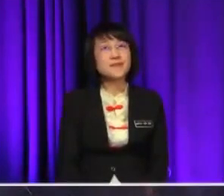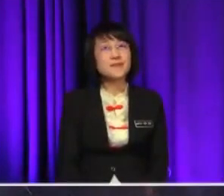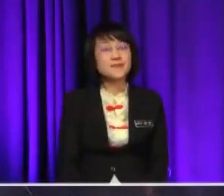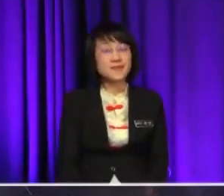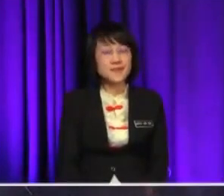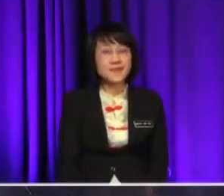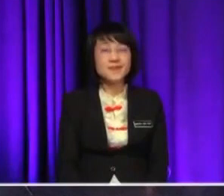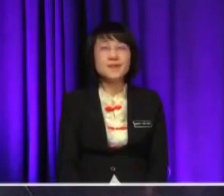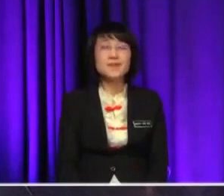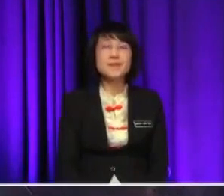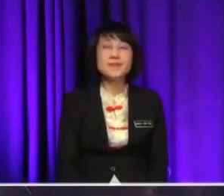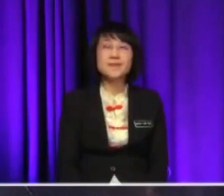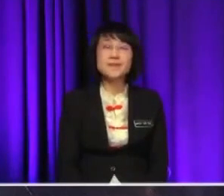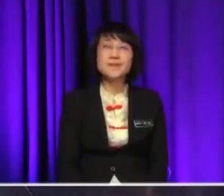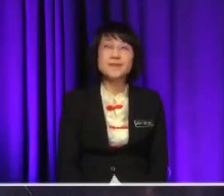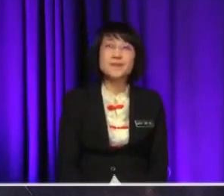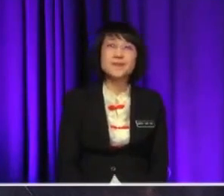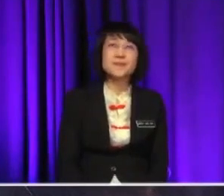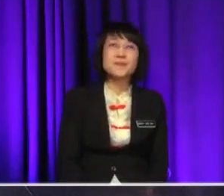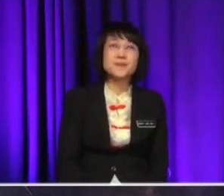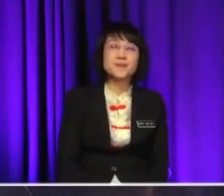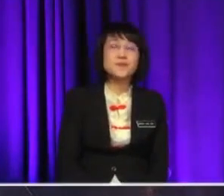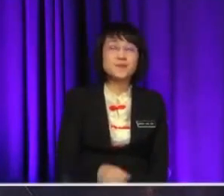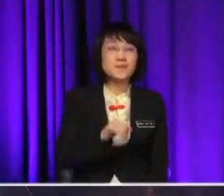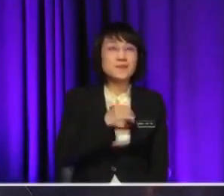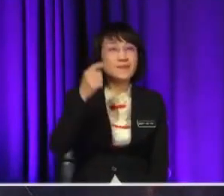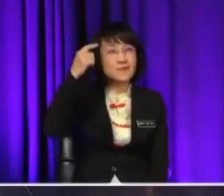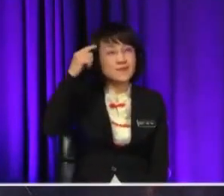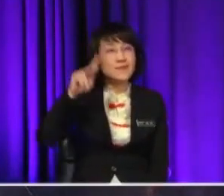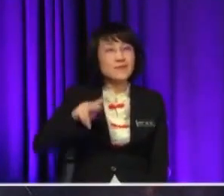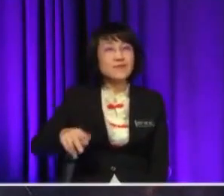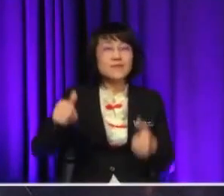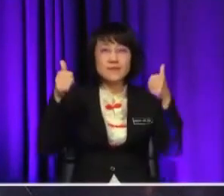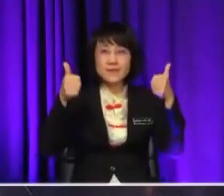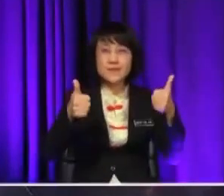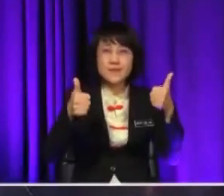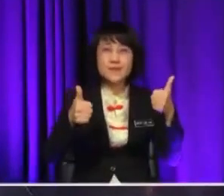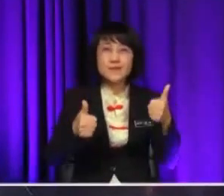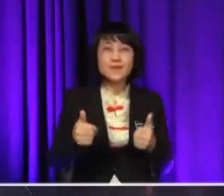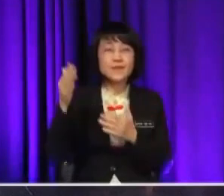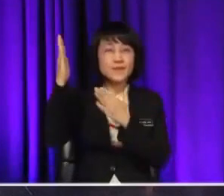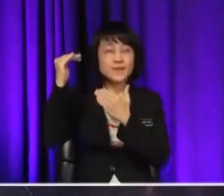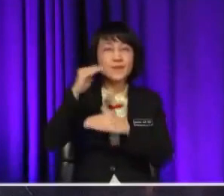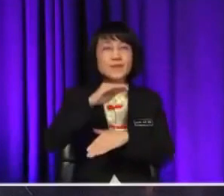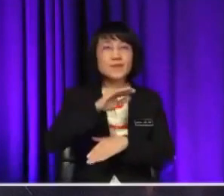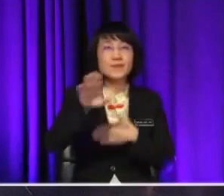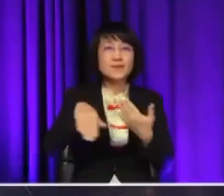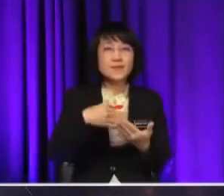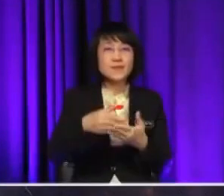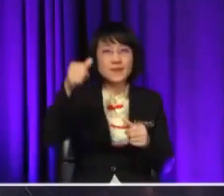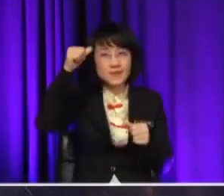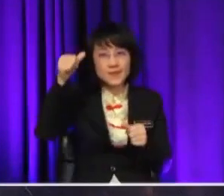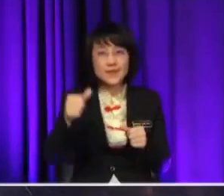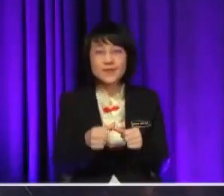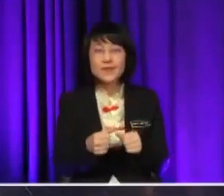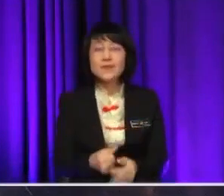highlighted, especially, and I think that's really good. And hopefully they remember all of this, and